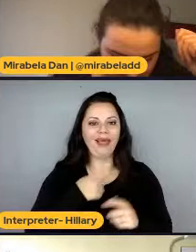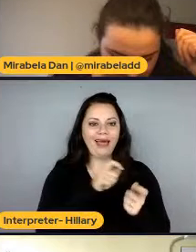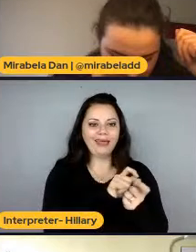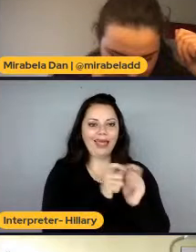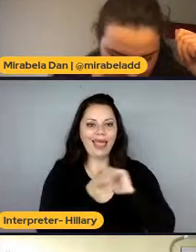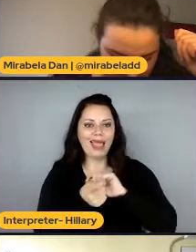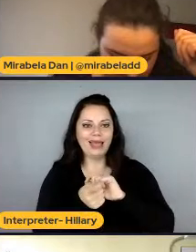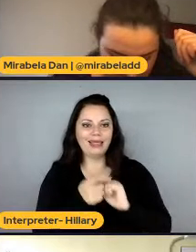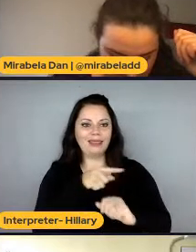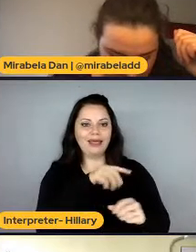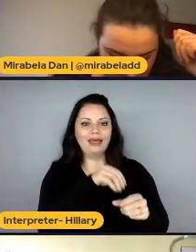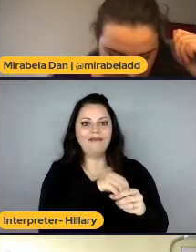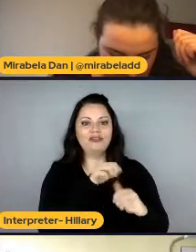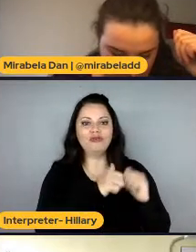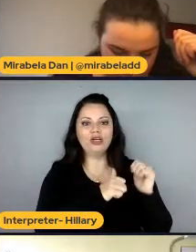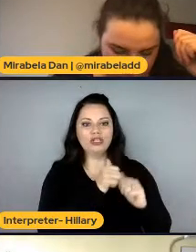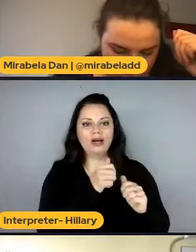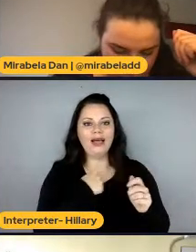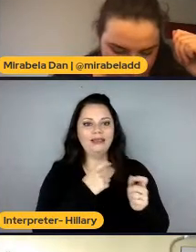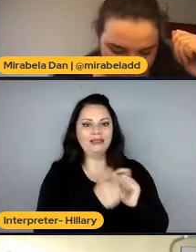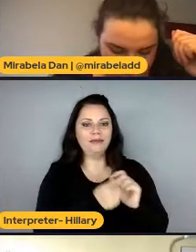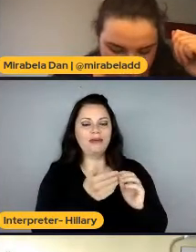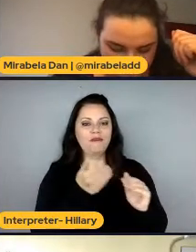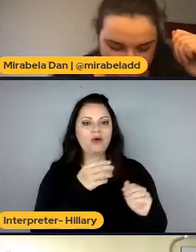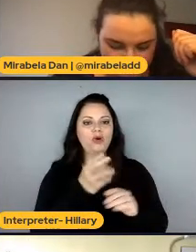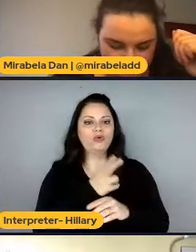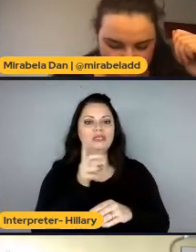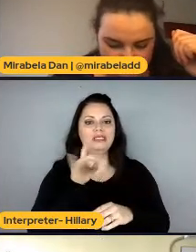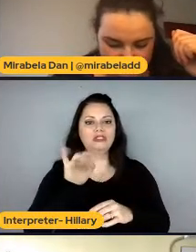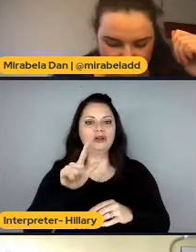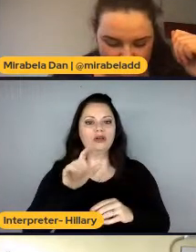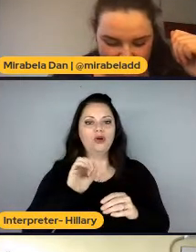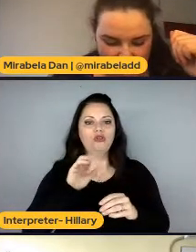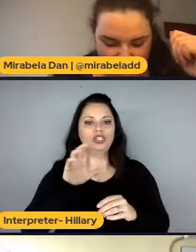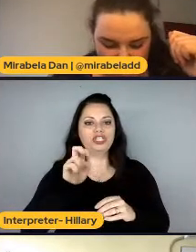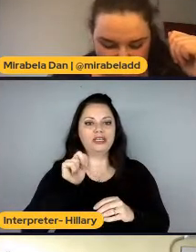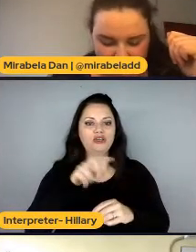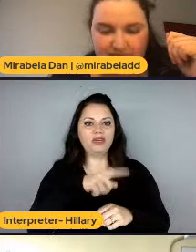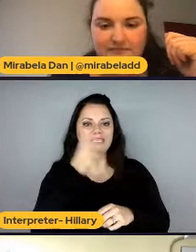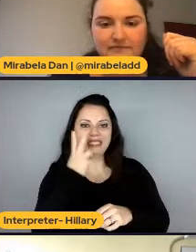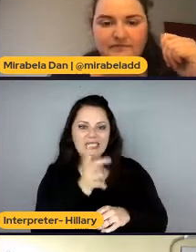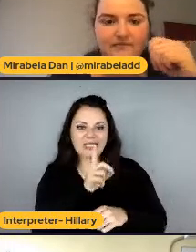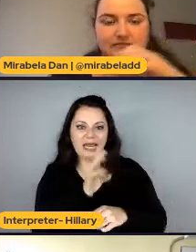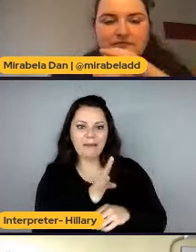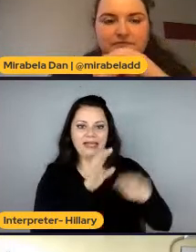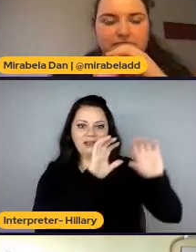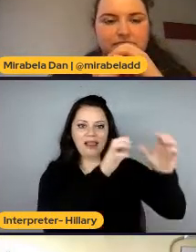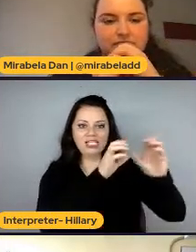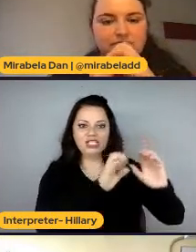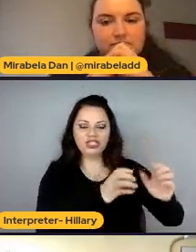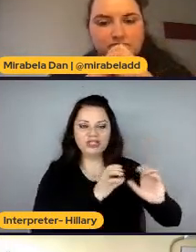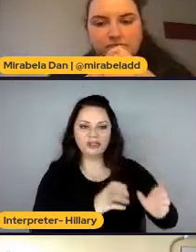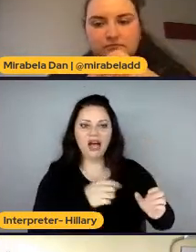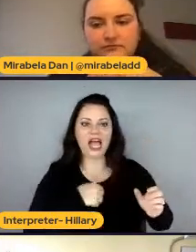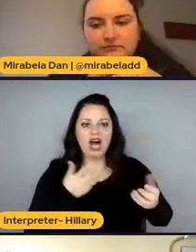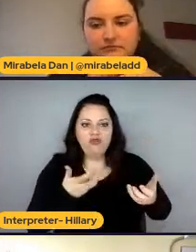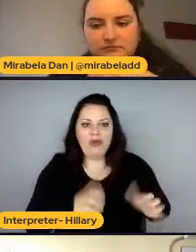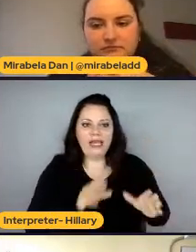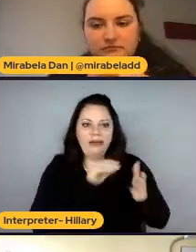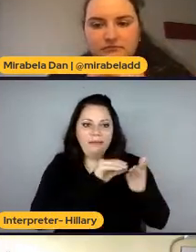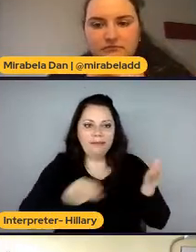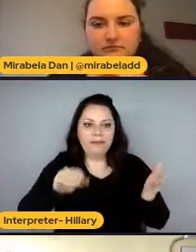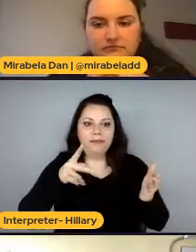infrastructure beforehand. So here's my DigitalOcean account where you can see the database clusters that I provisioned already.